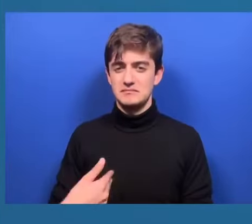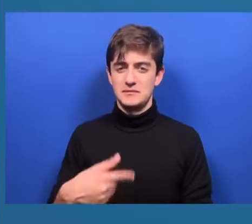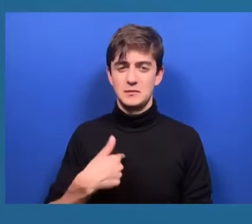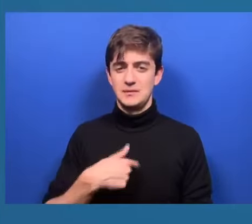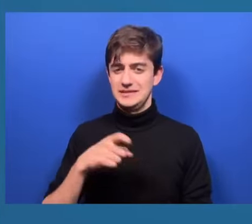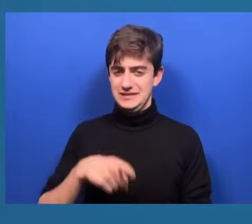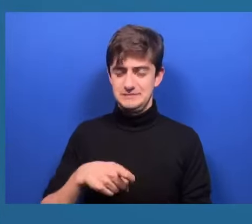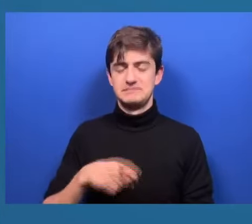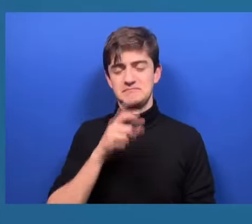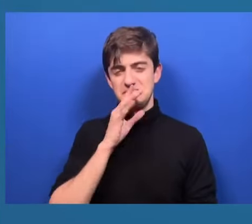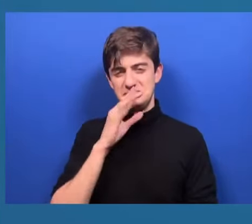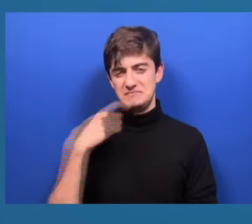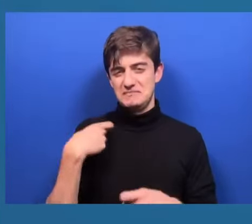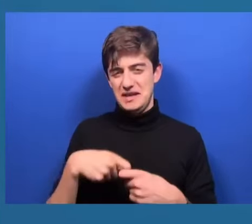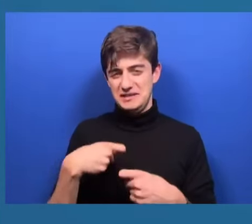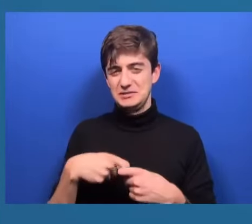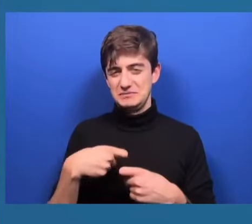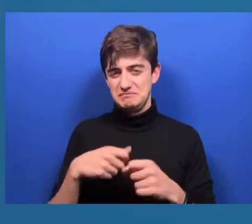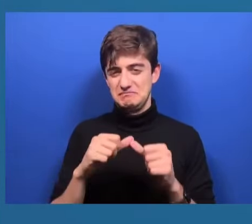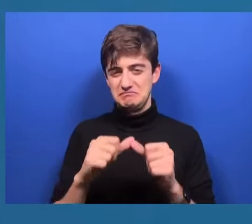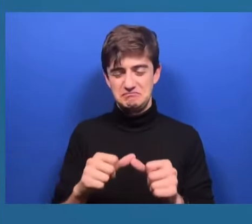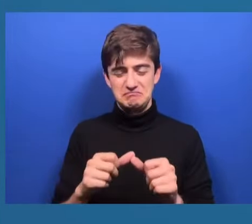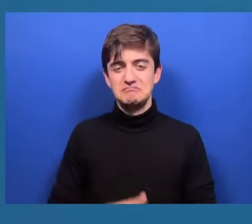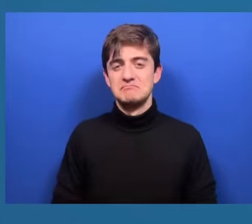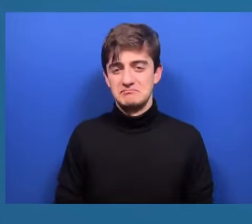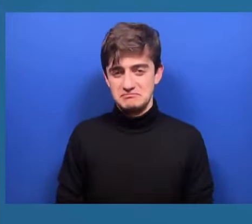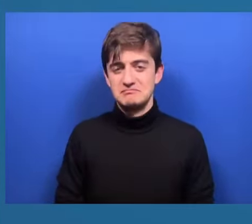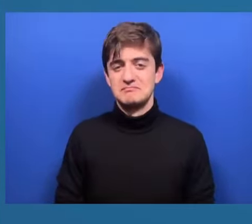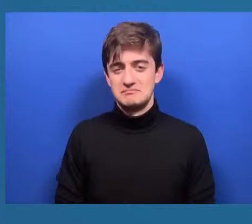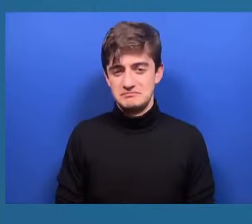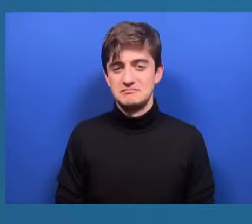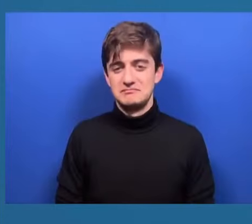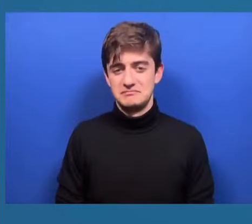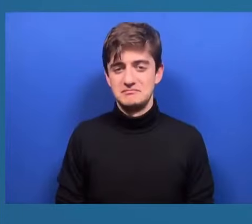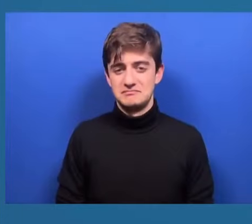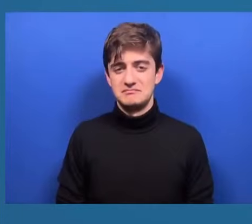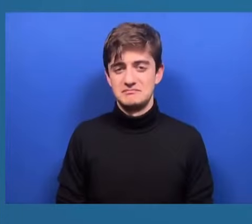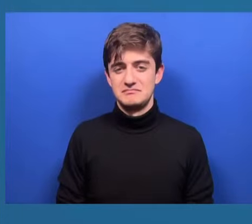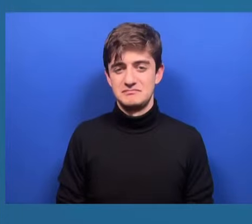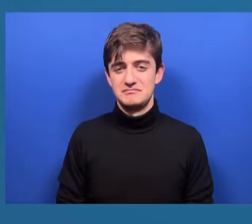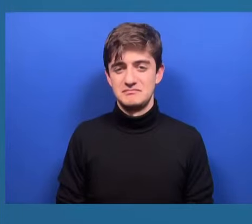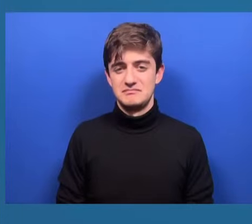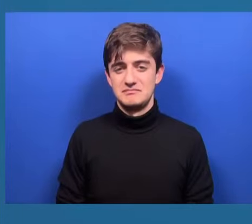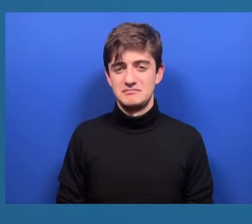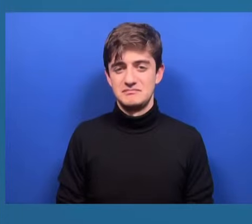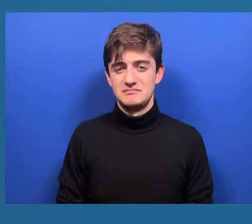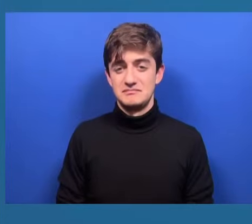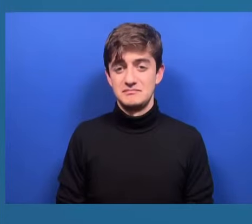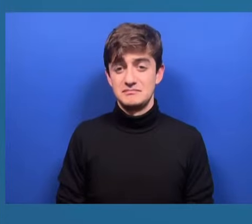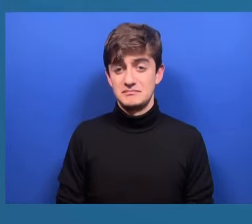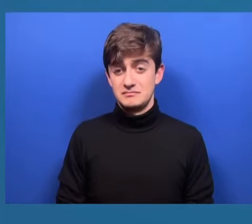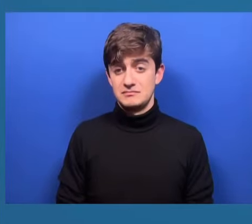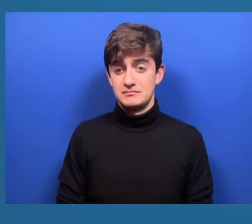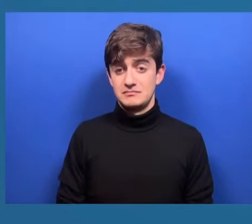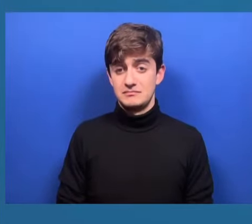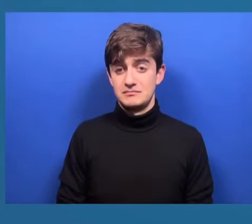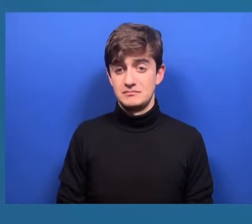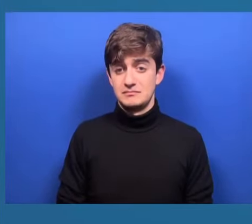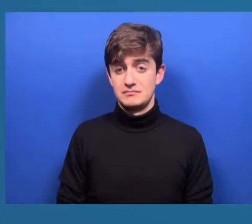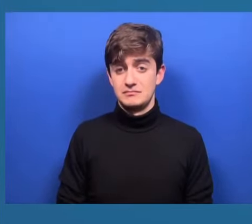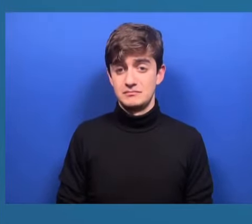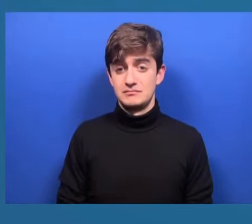todos los condados de esta ciudad y a través del Estado. Y estamos aquí para apoyarla en contra de una